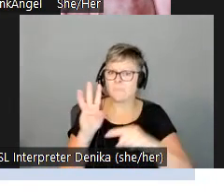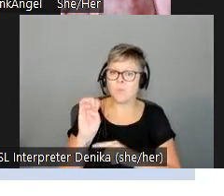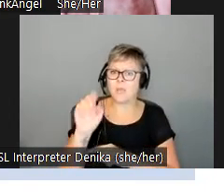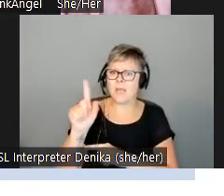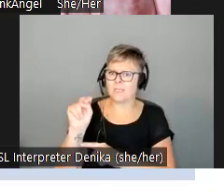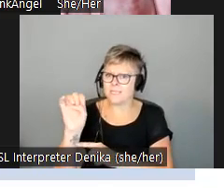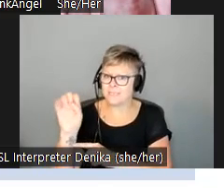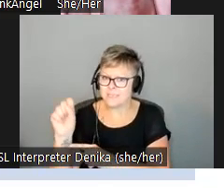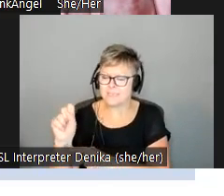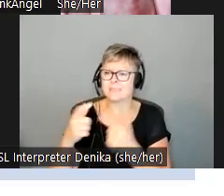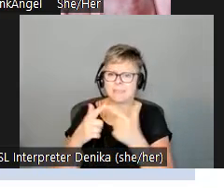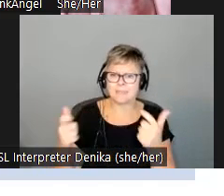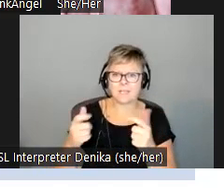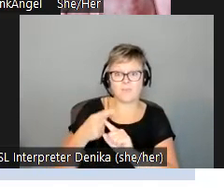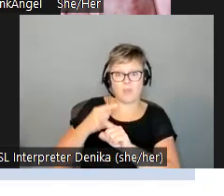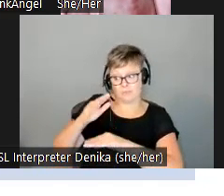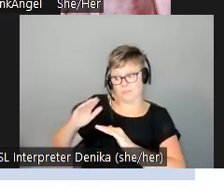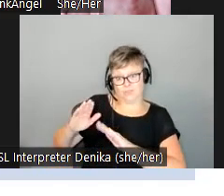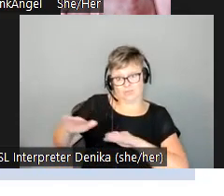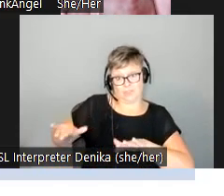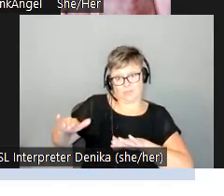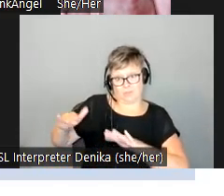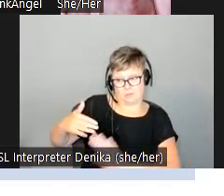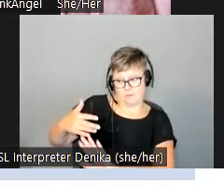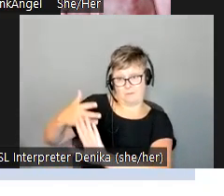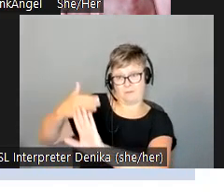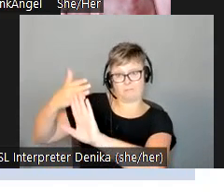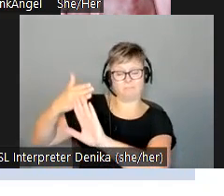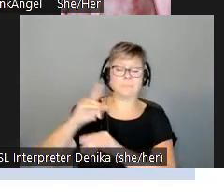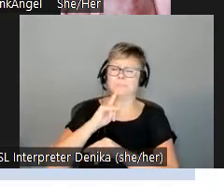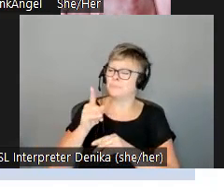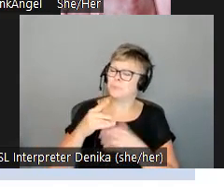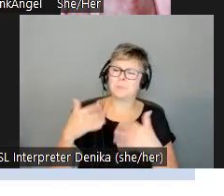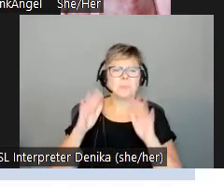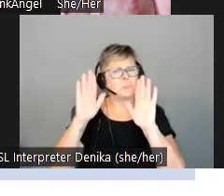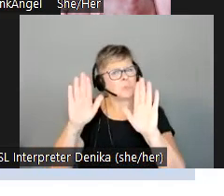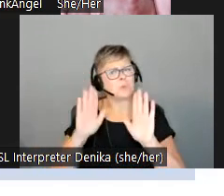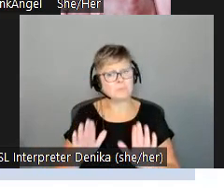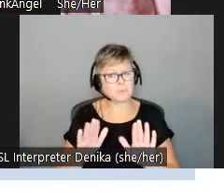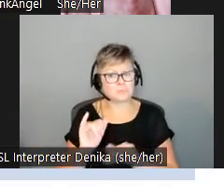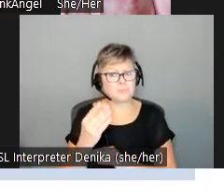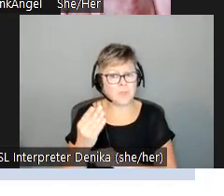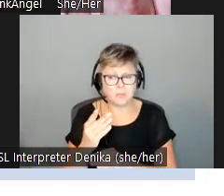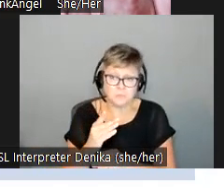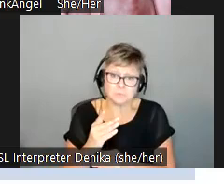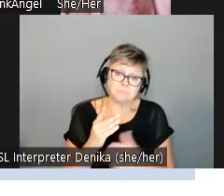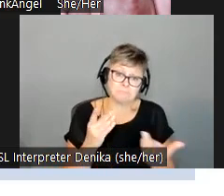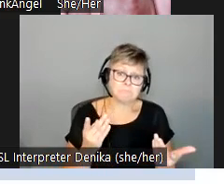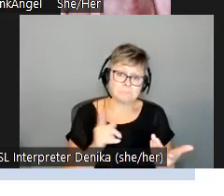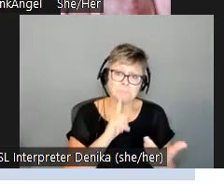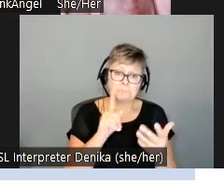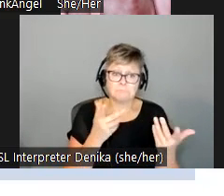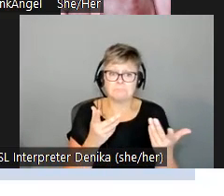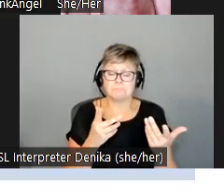about in terms of intergenerational, the connections and changing the leadership. I think it's an ongoing task and challenge that